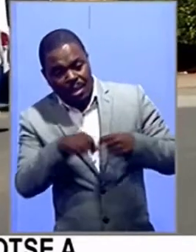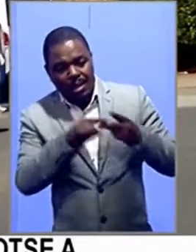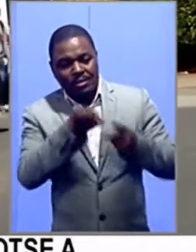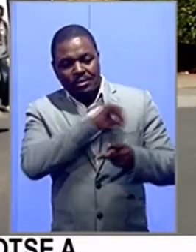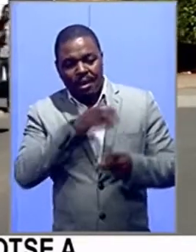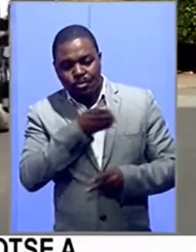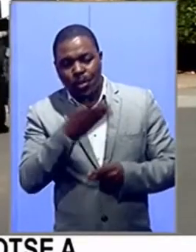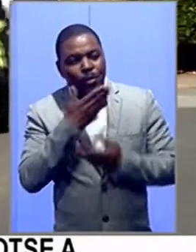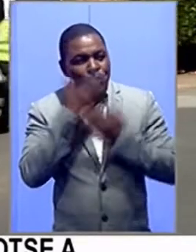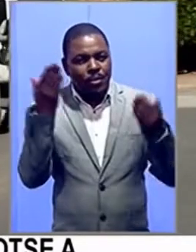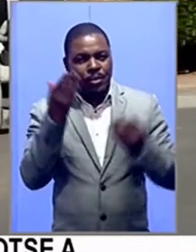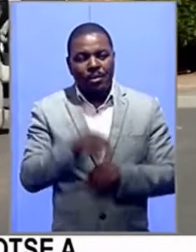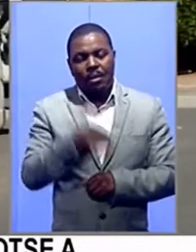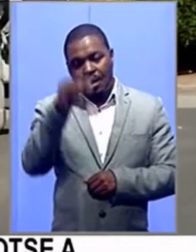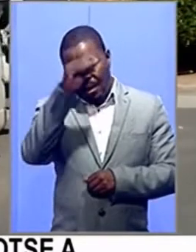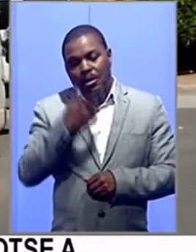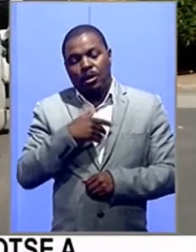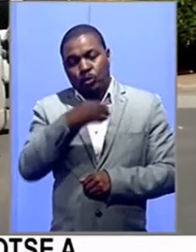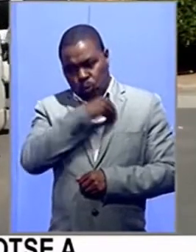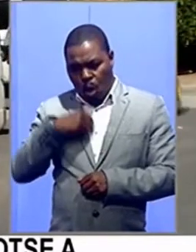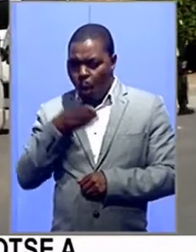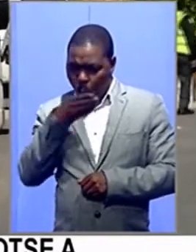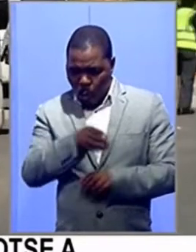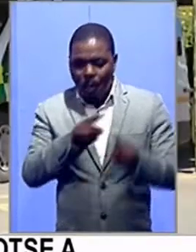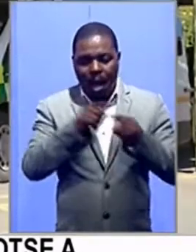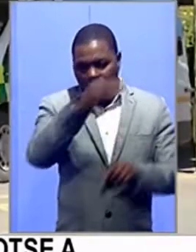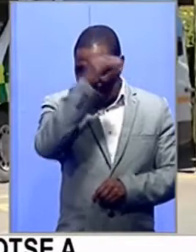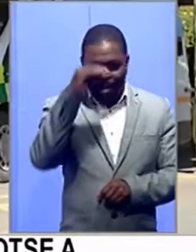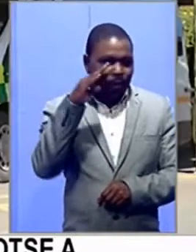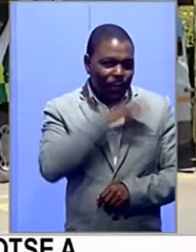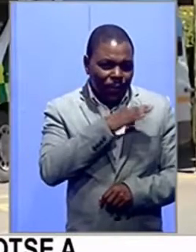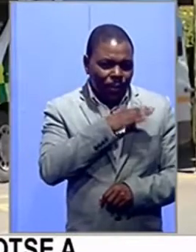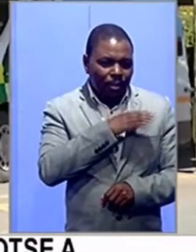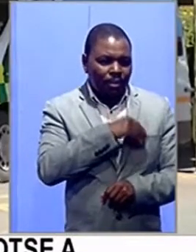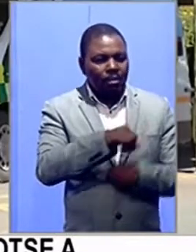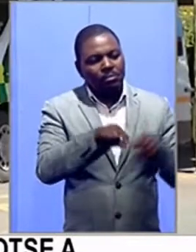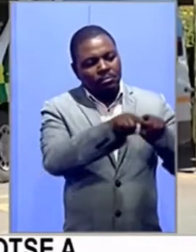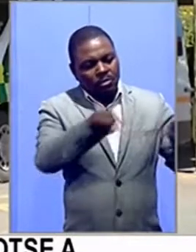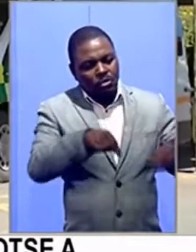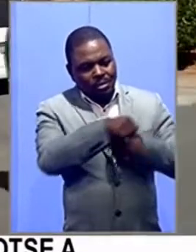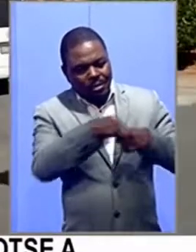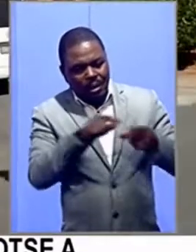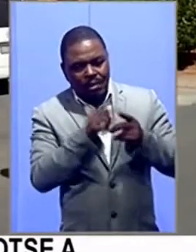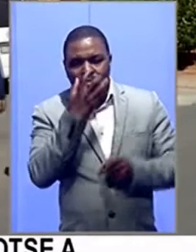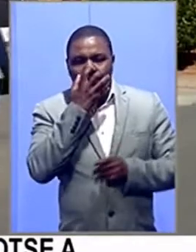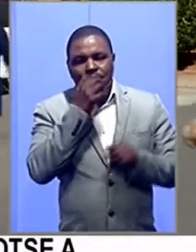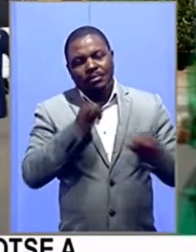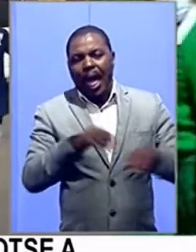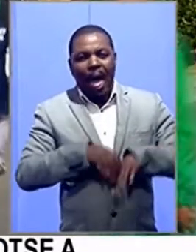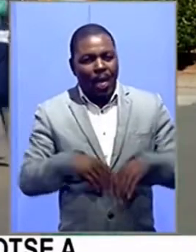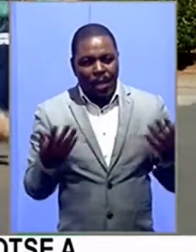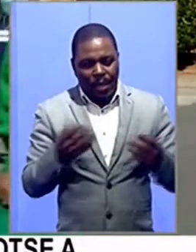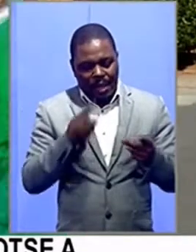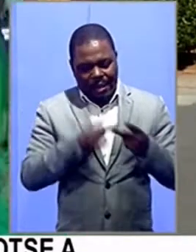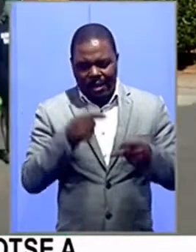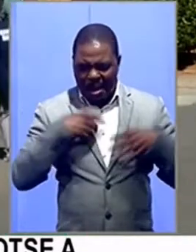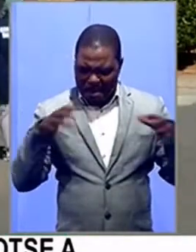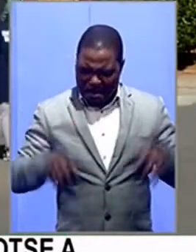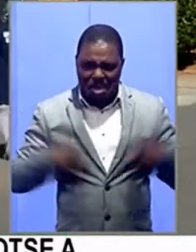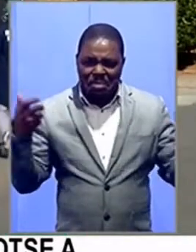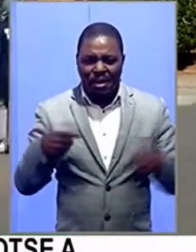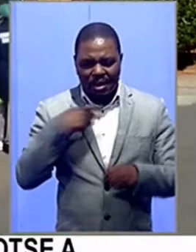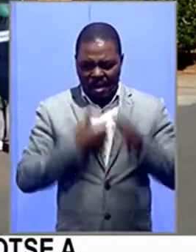The surgeons are available, but there's no sisters. There's no theater, there's no anesthesia. I'm very angry. I want to